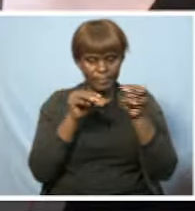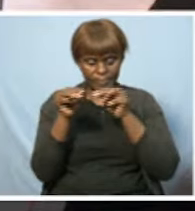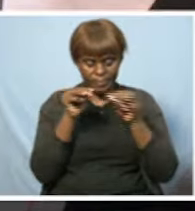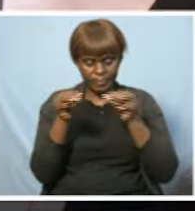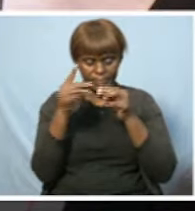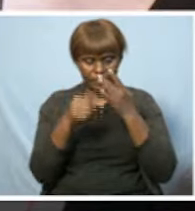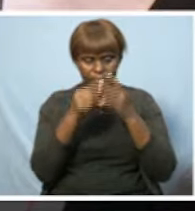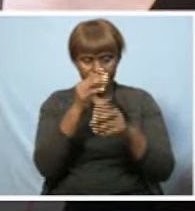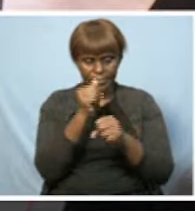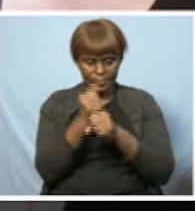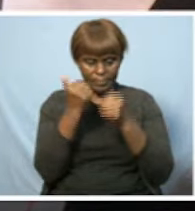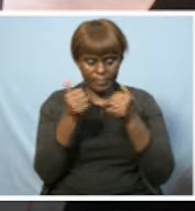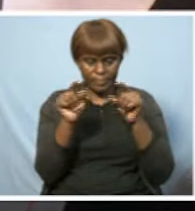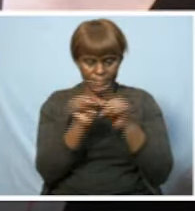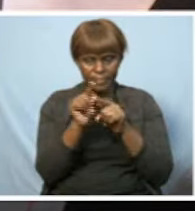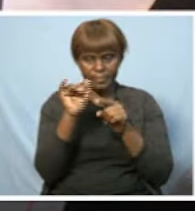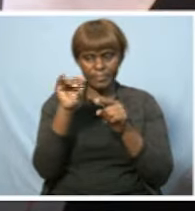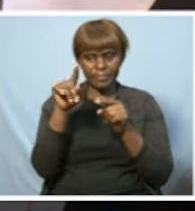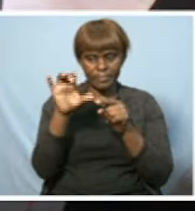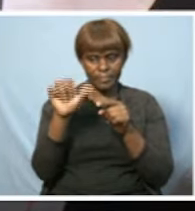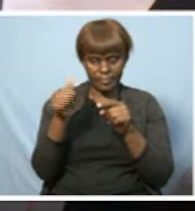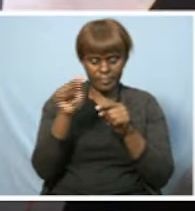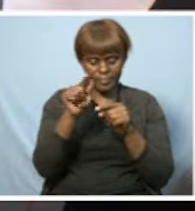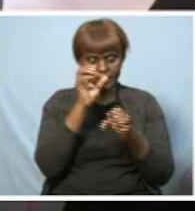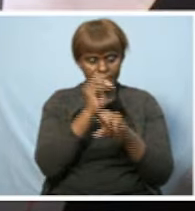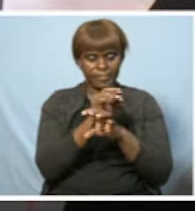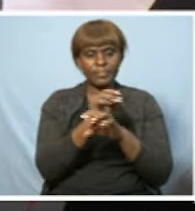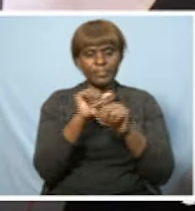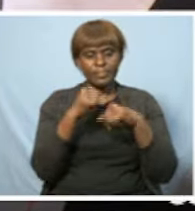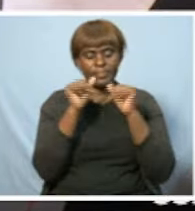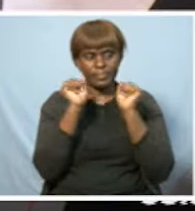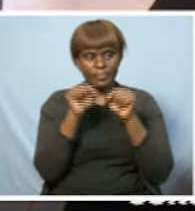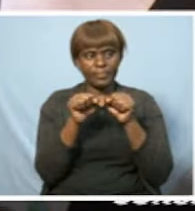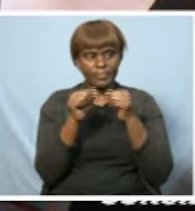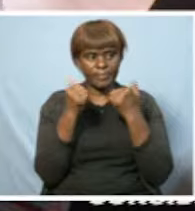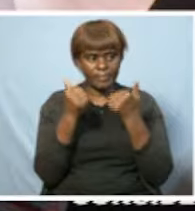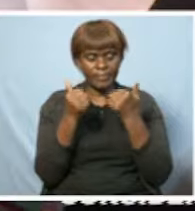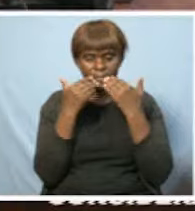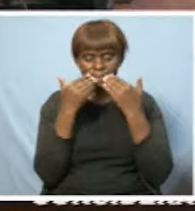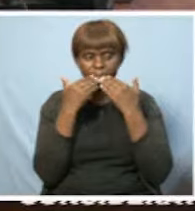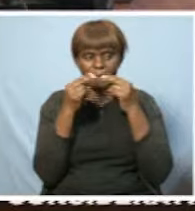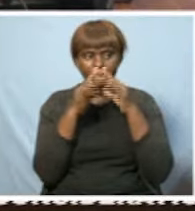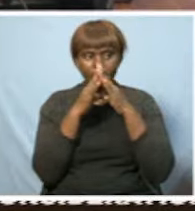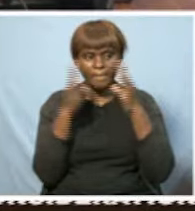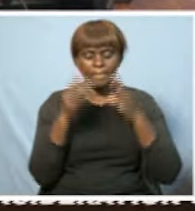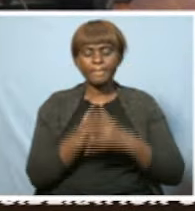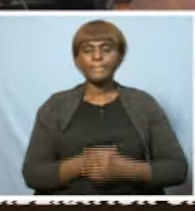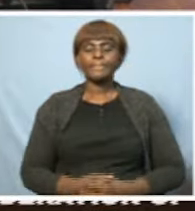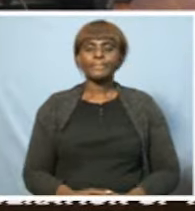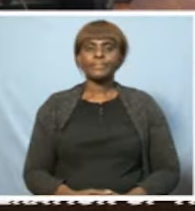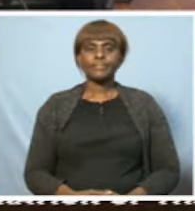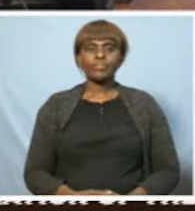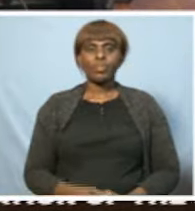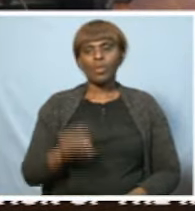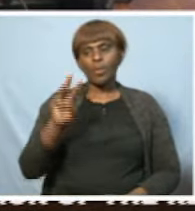being received and the IPCs available, we're able to pay. Thank you so much. Honorable Mwene.